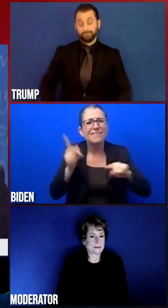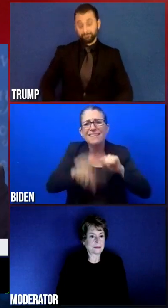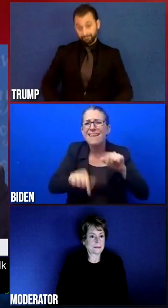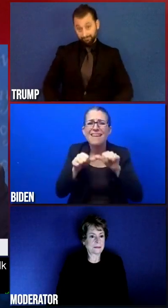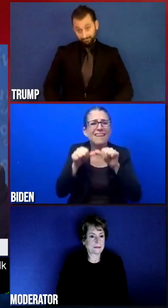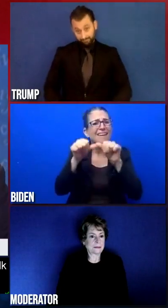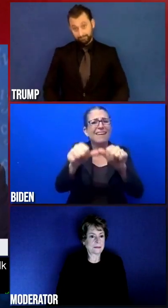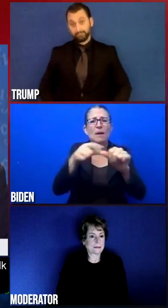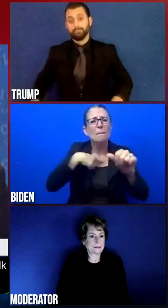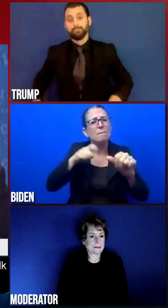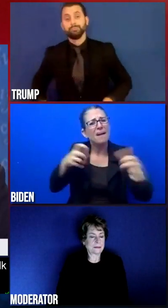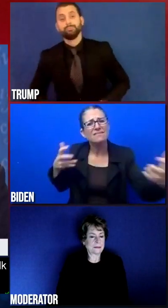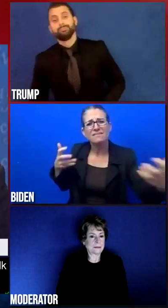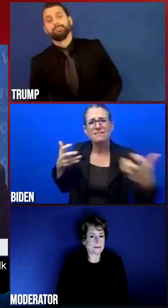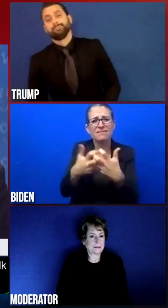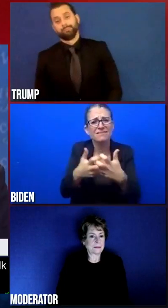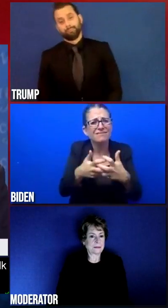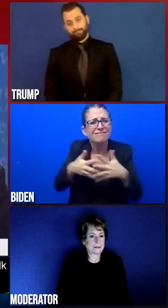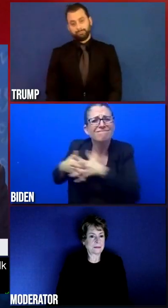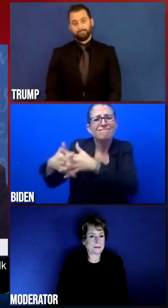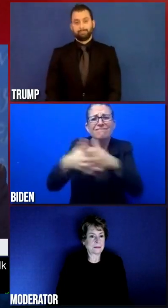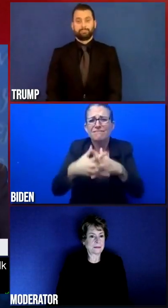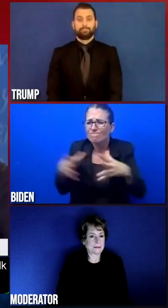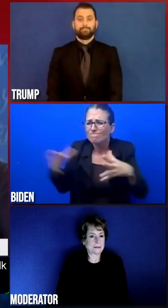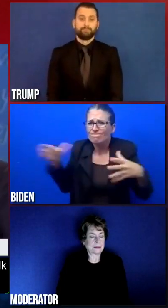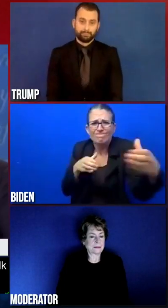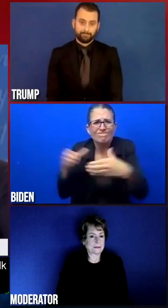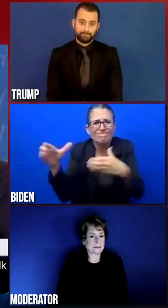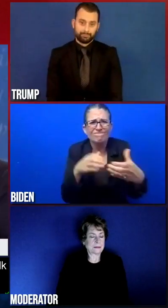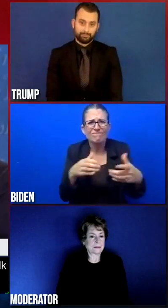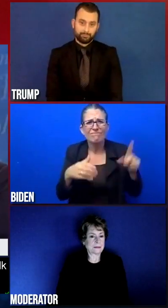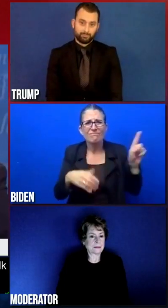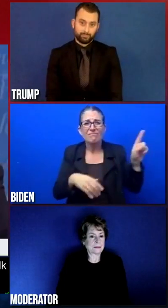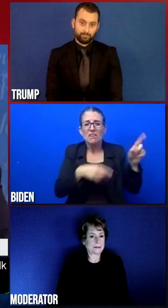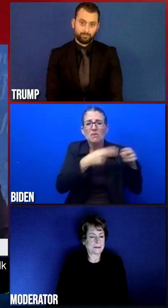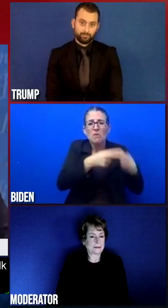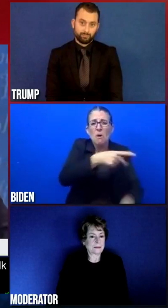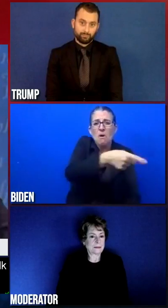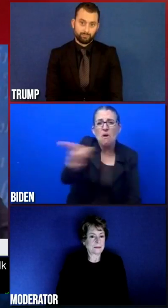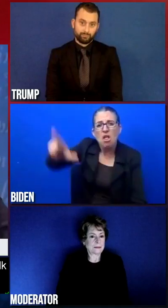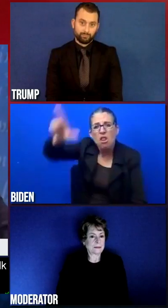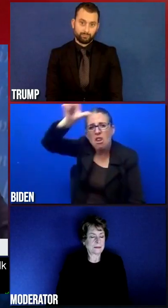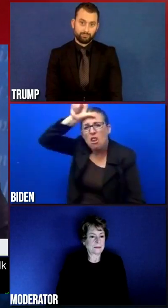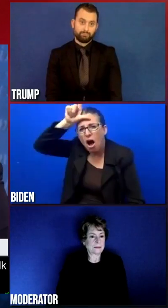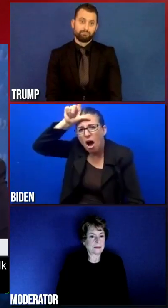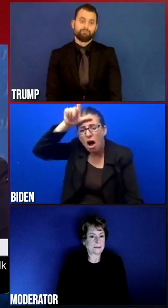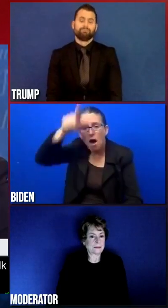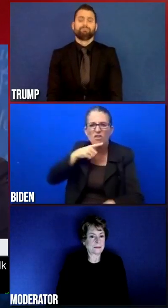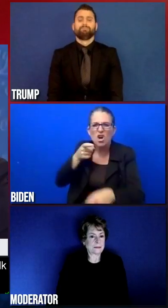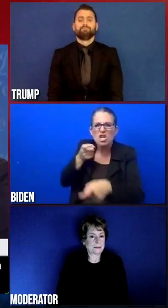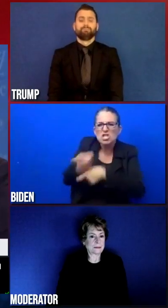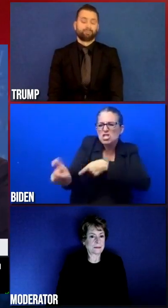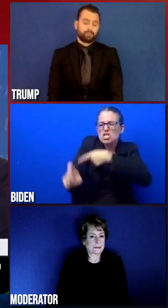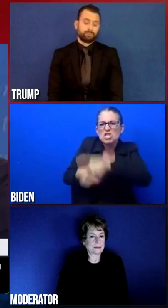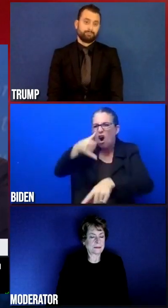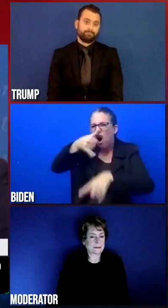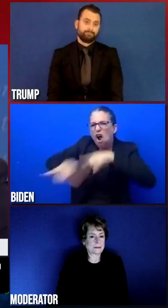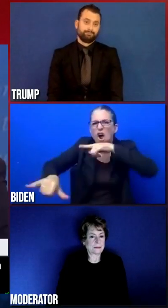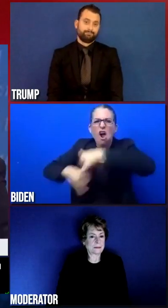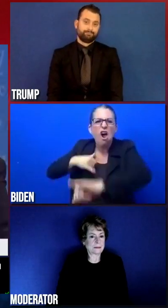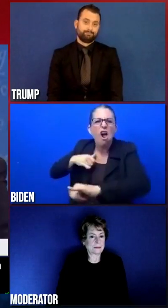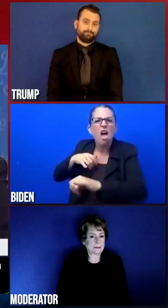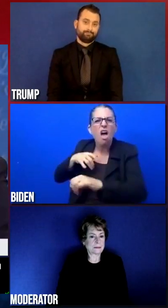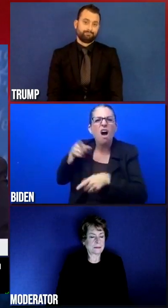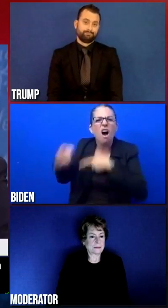being and just being suckers, my son was in Iraq. He spent a year there.